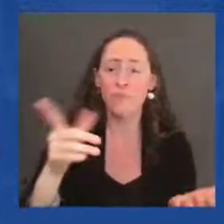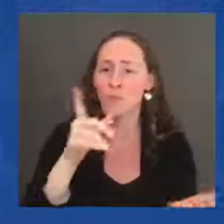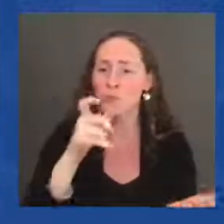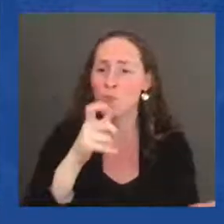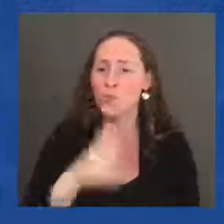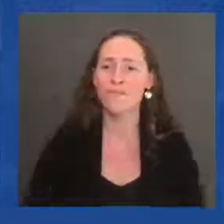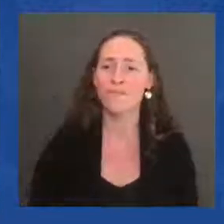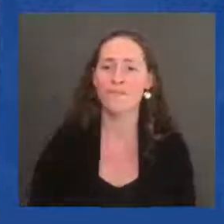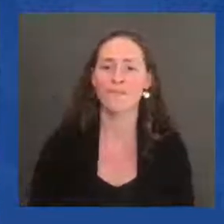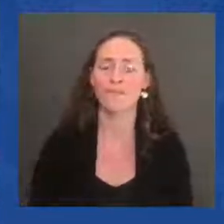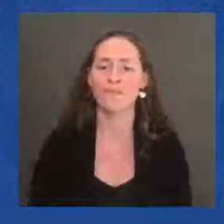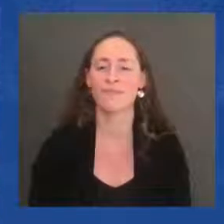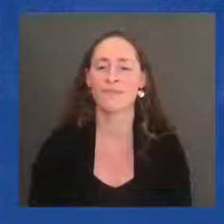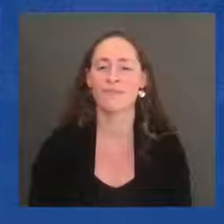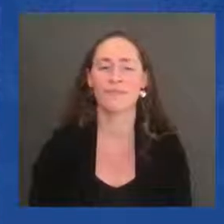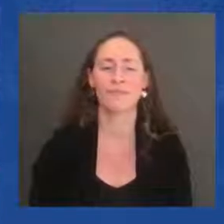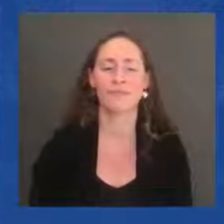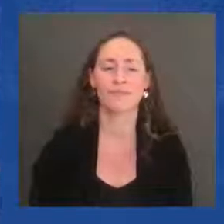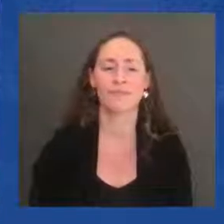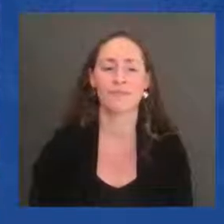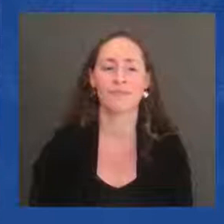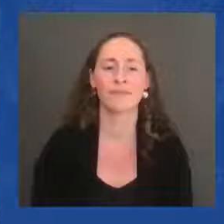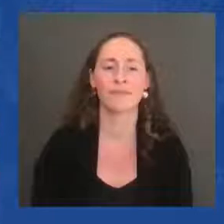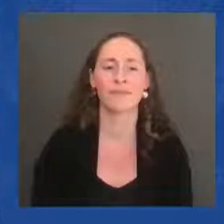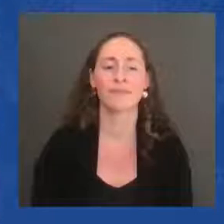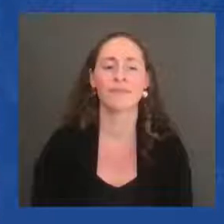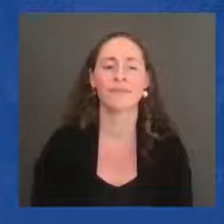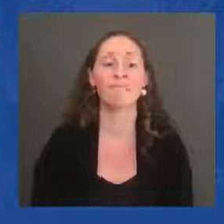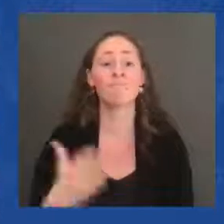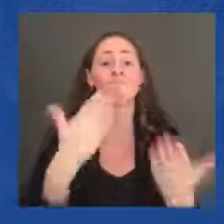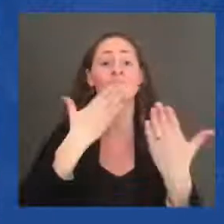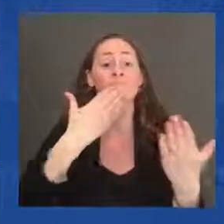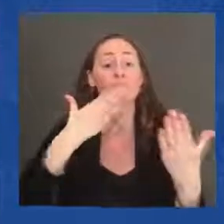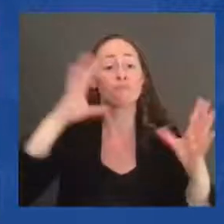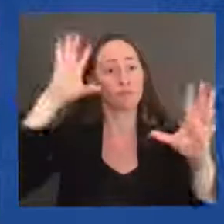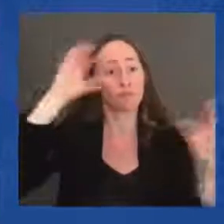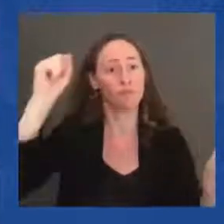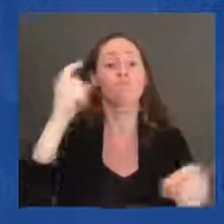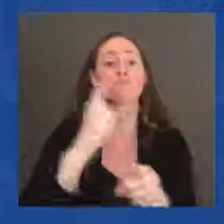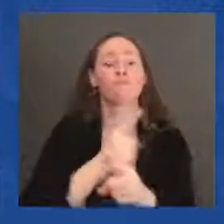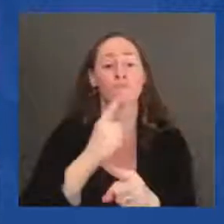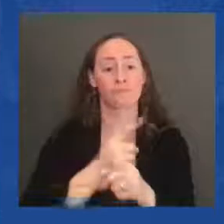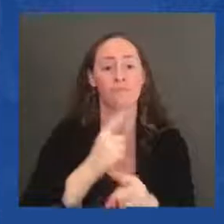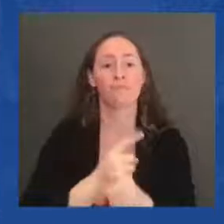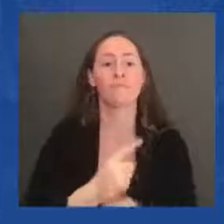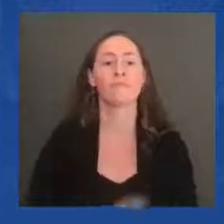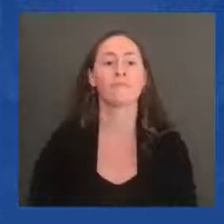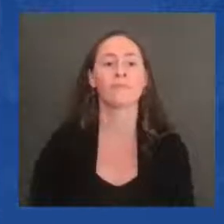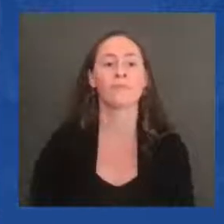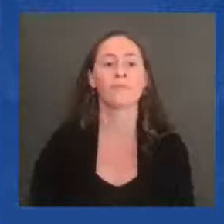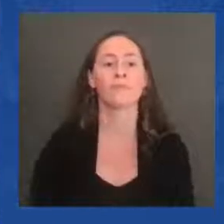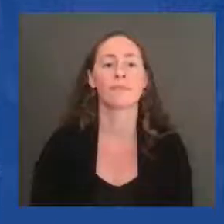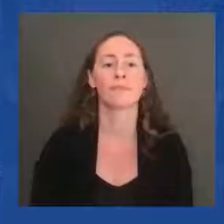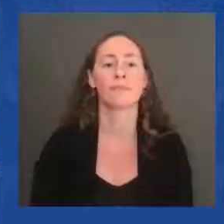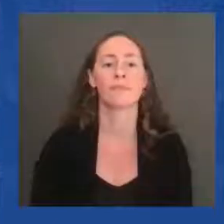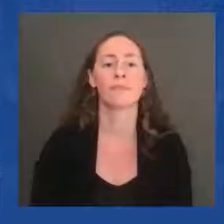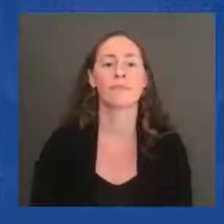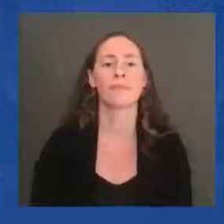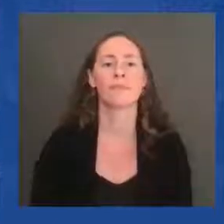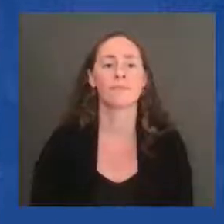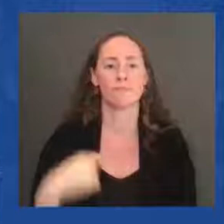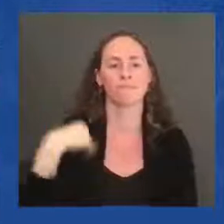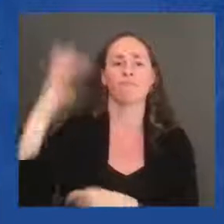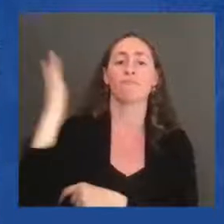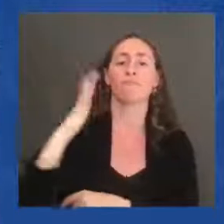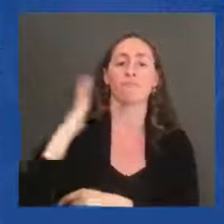only because I trained to be a teacher, and that was way too difficult and scary, so I did something that was way easier. That's why I left the